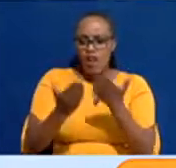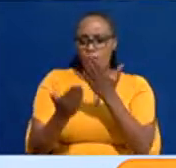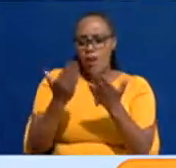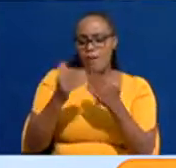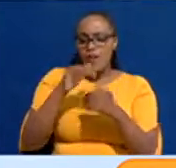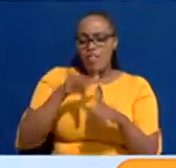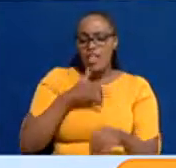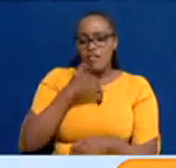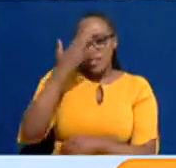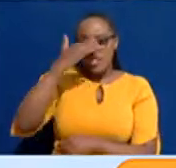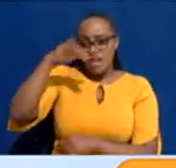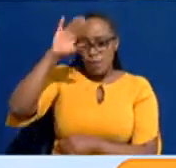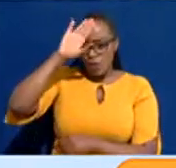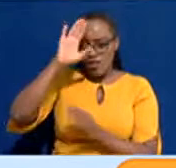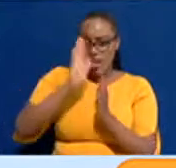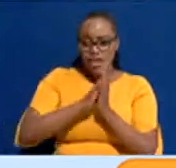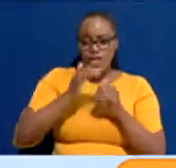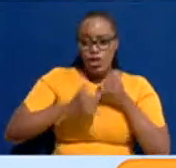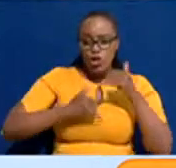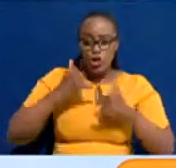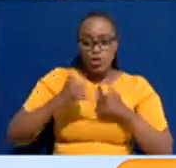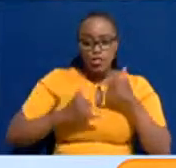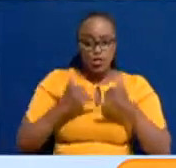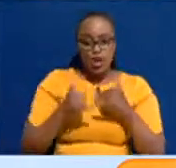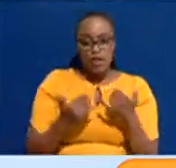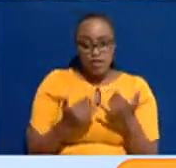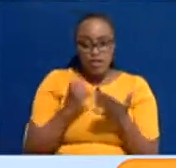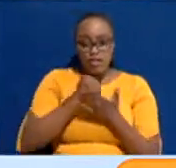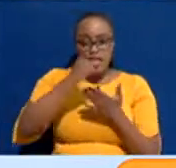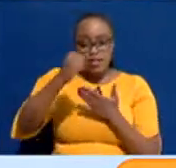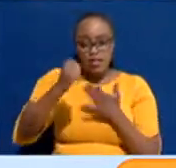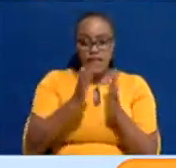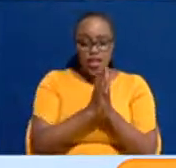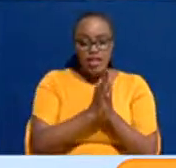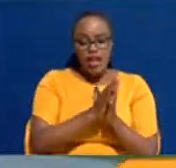disappointing result or you get an injury or a suspension and you do maybe lose one or two games.